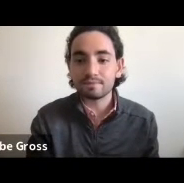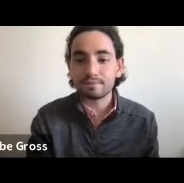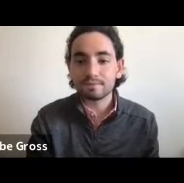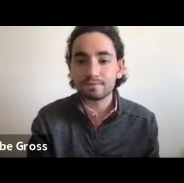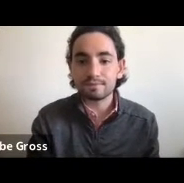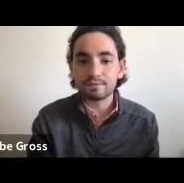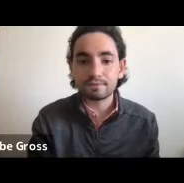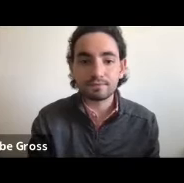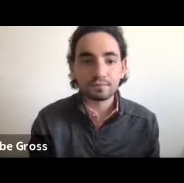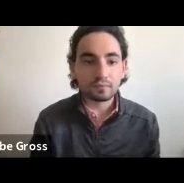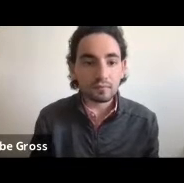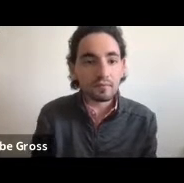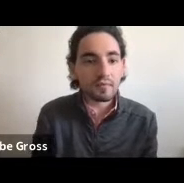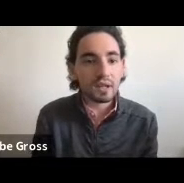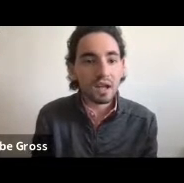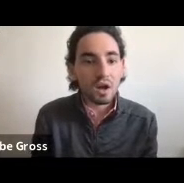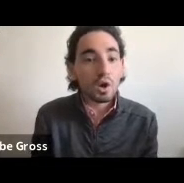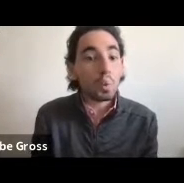job.